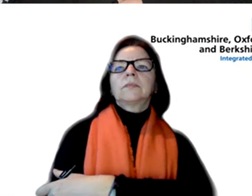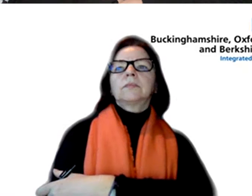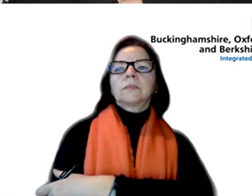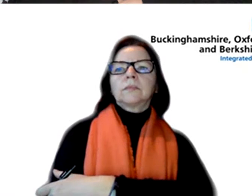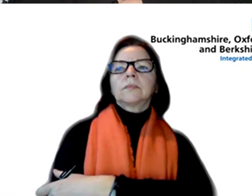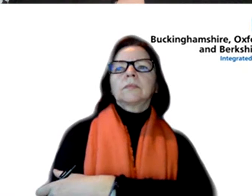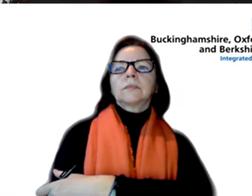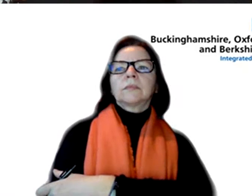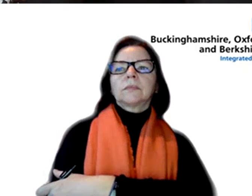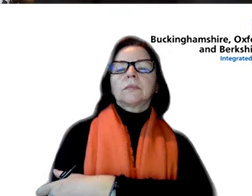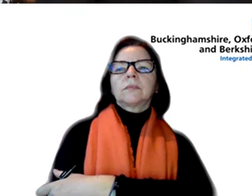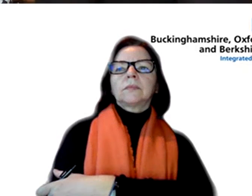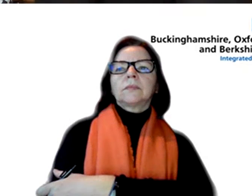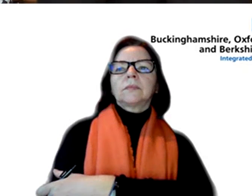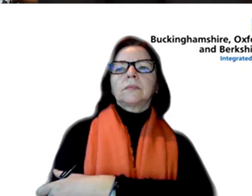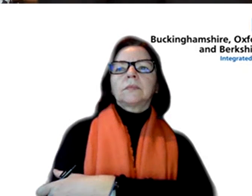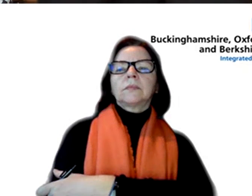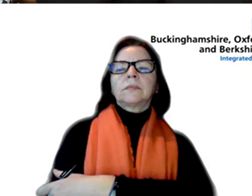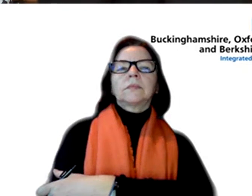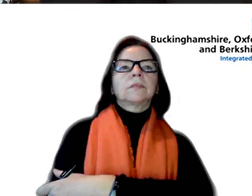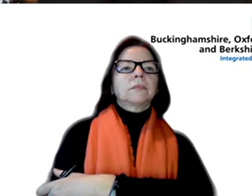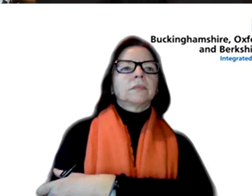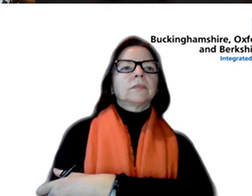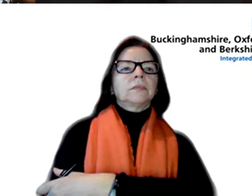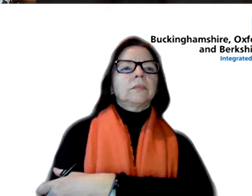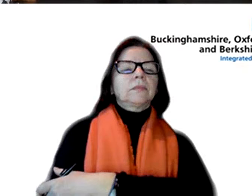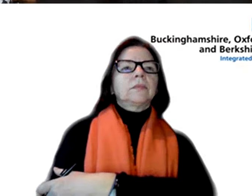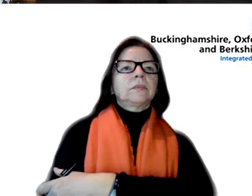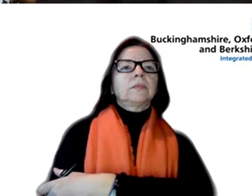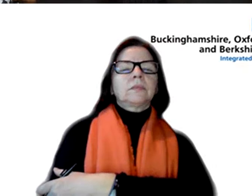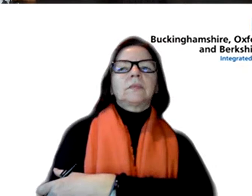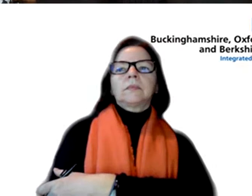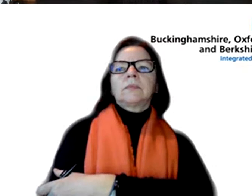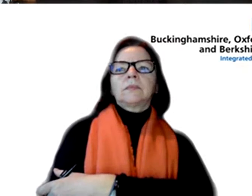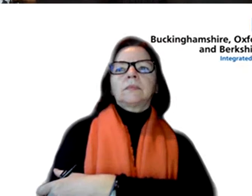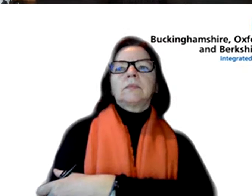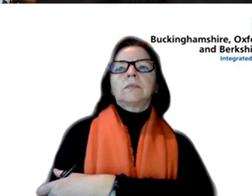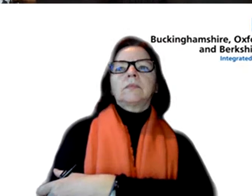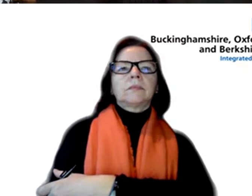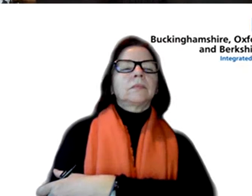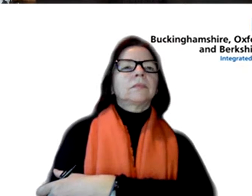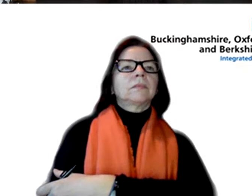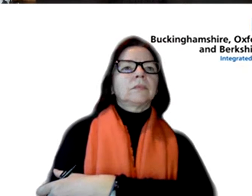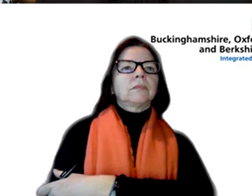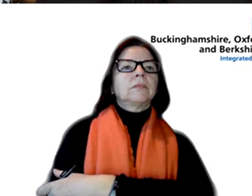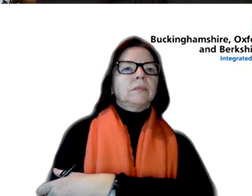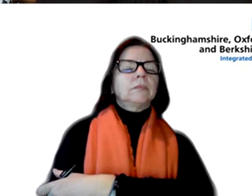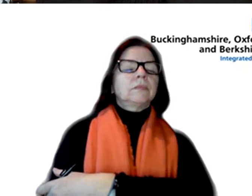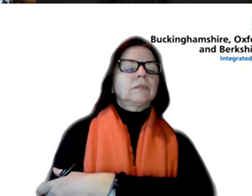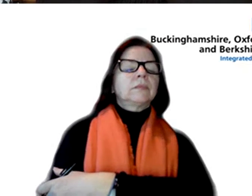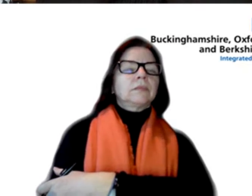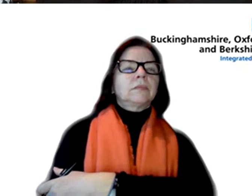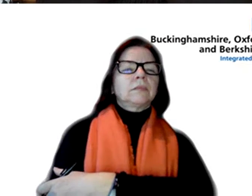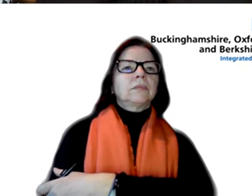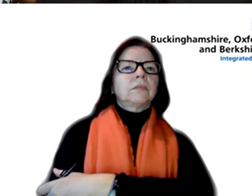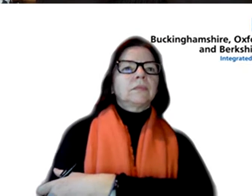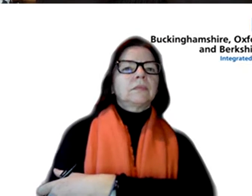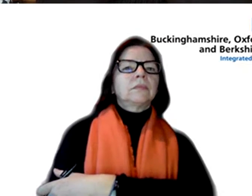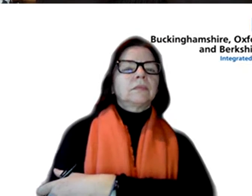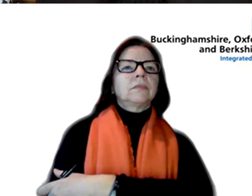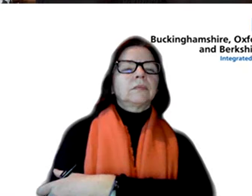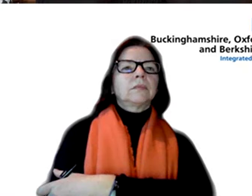which person, and you can record start and finish times, so you can calculate how long is spent